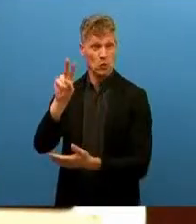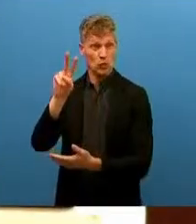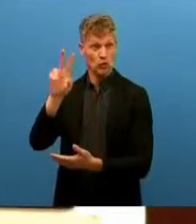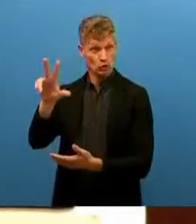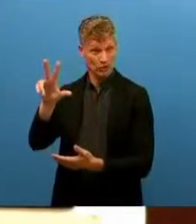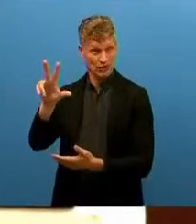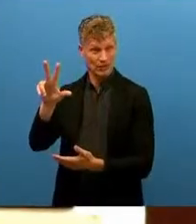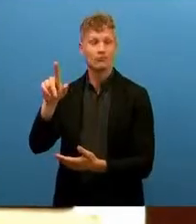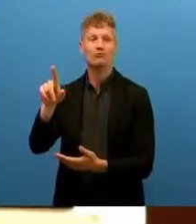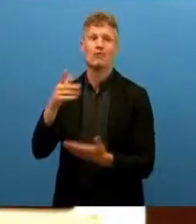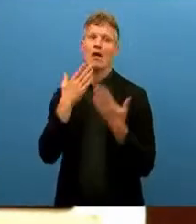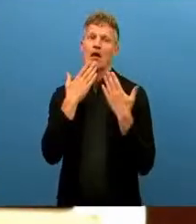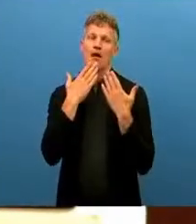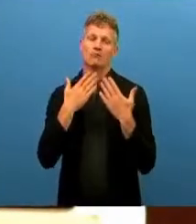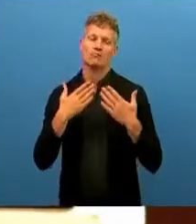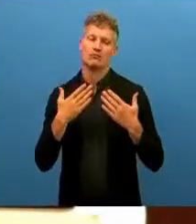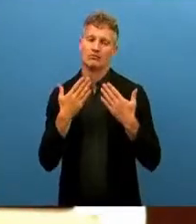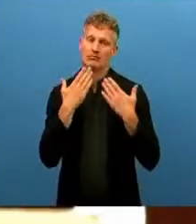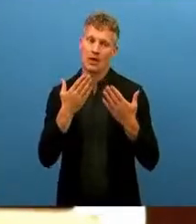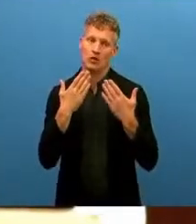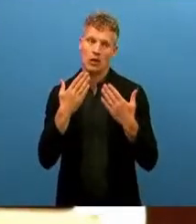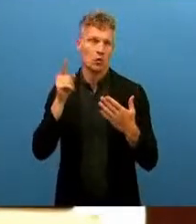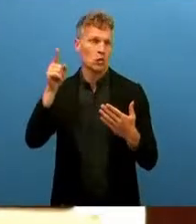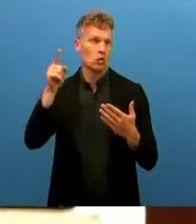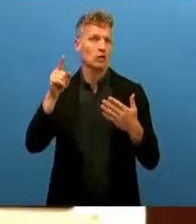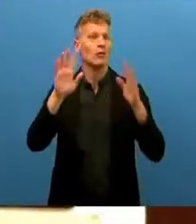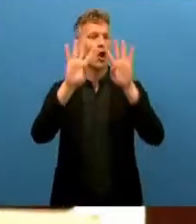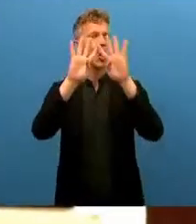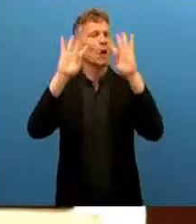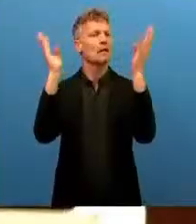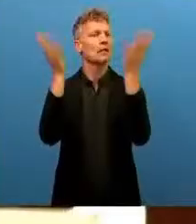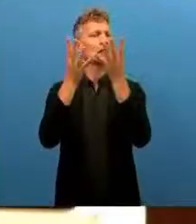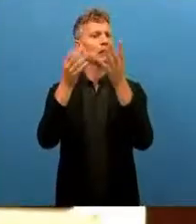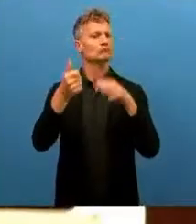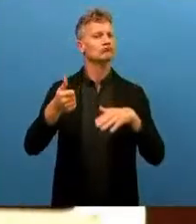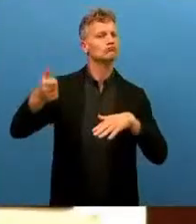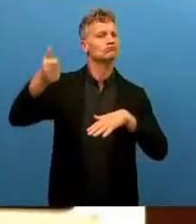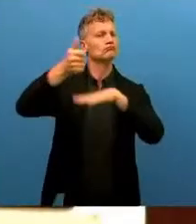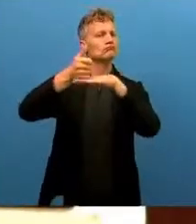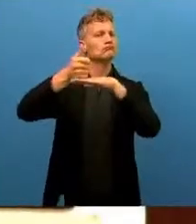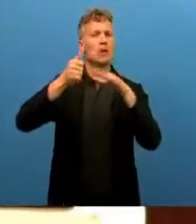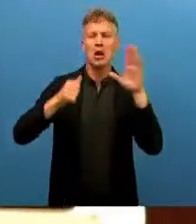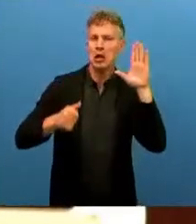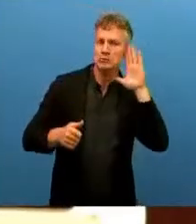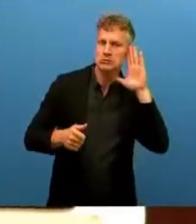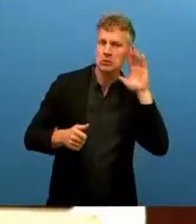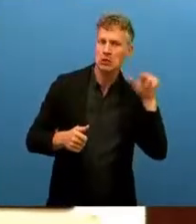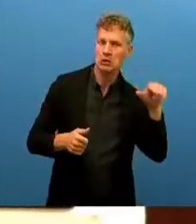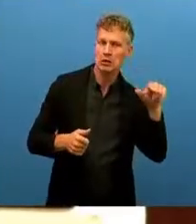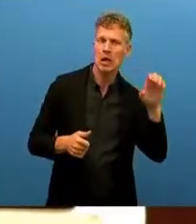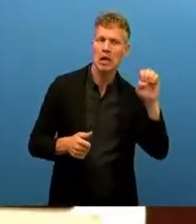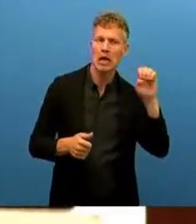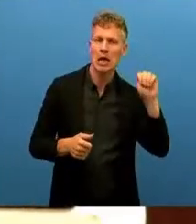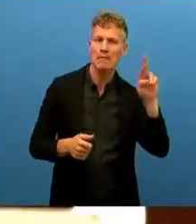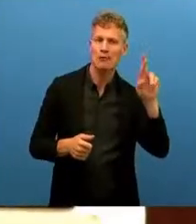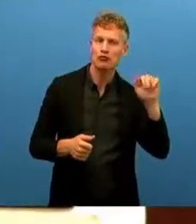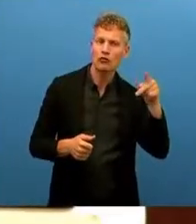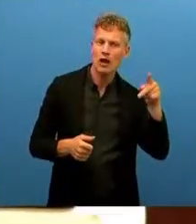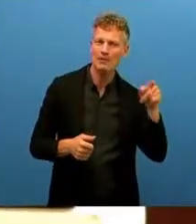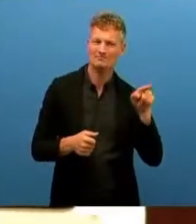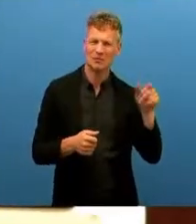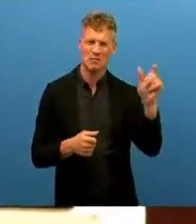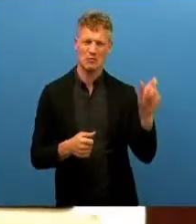thank EMRIP and especially Dr. Cheryl Lightfoot for a most useful statement. We are happy that EMRIP's expertise